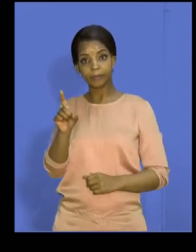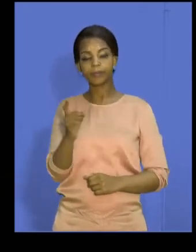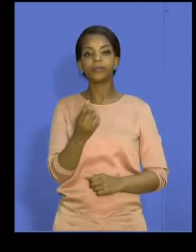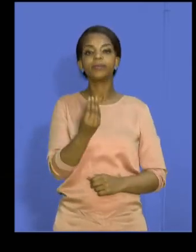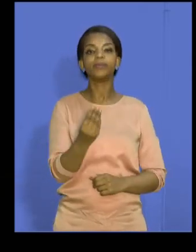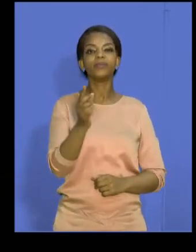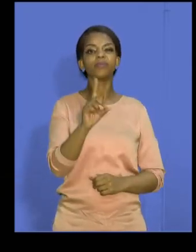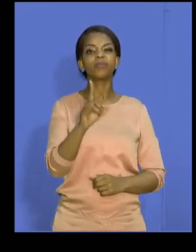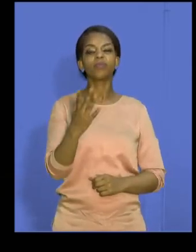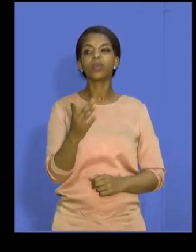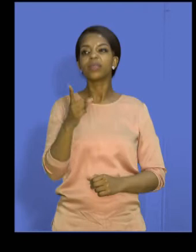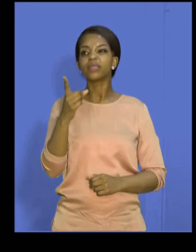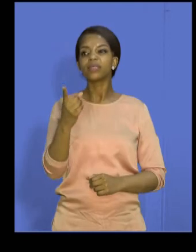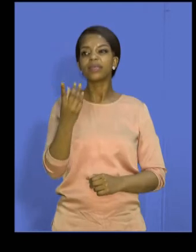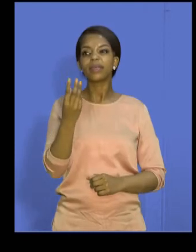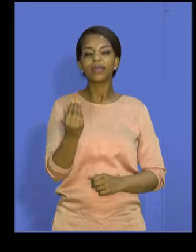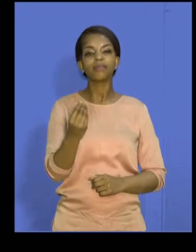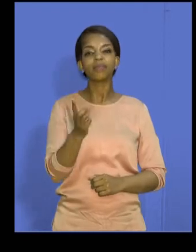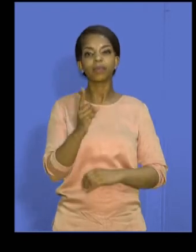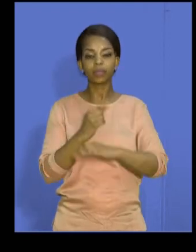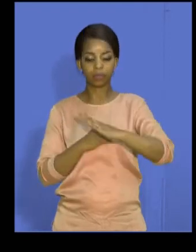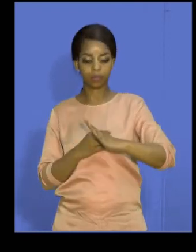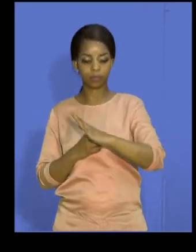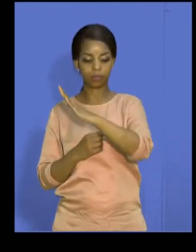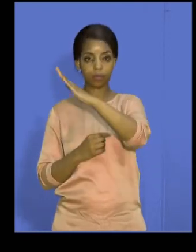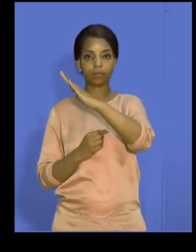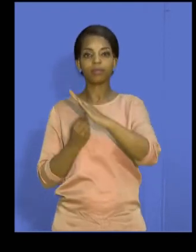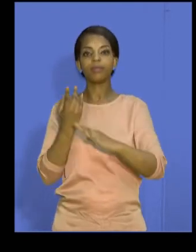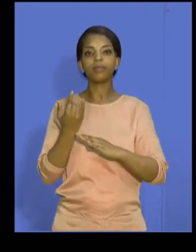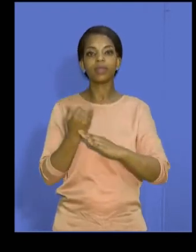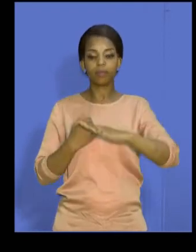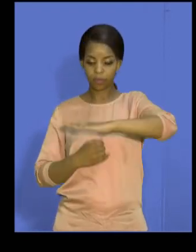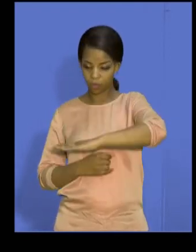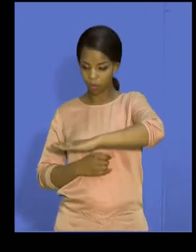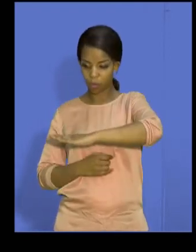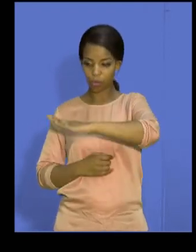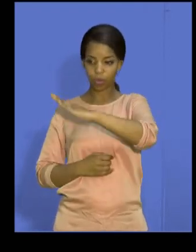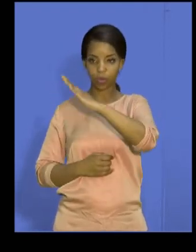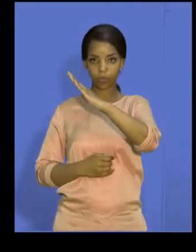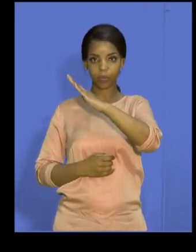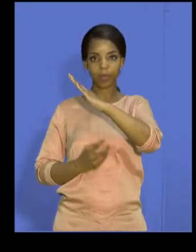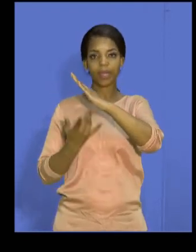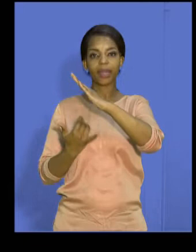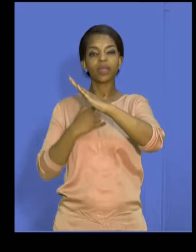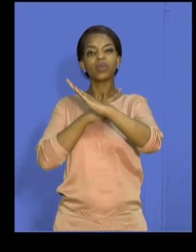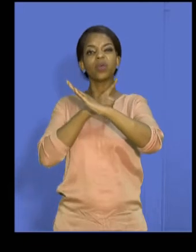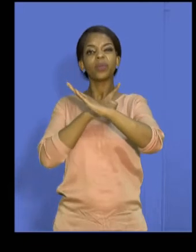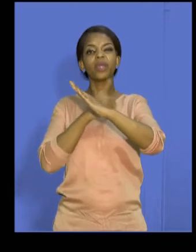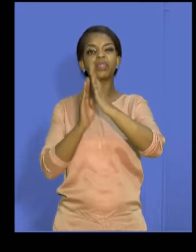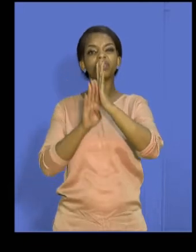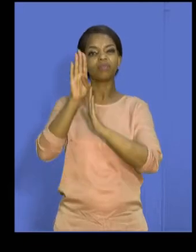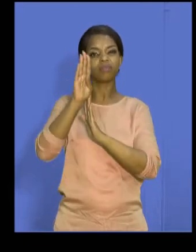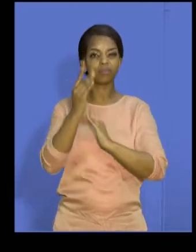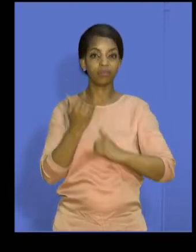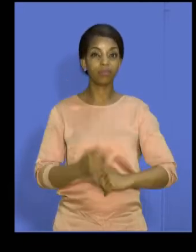gradient, which will mean the steepness of this thing is exists here. Now let's look